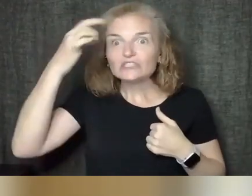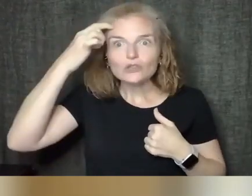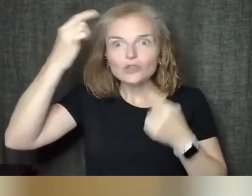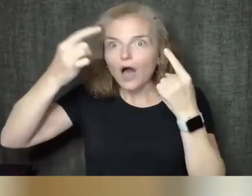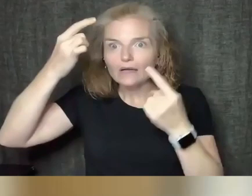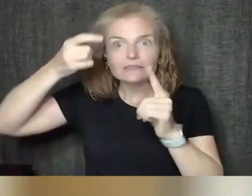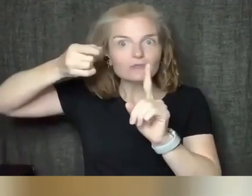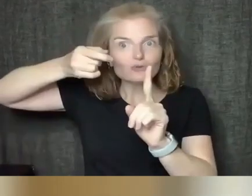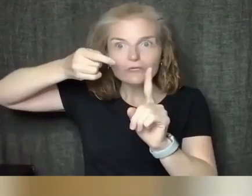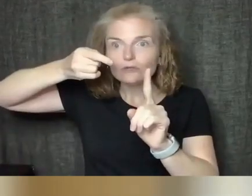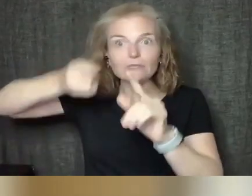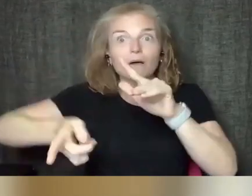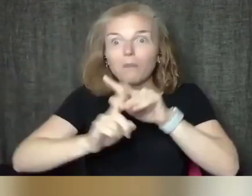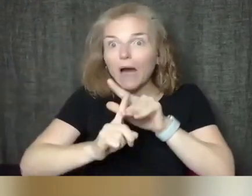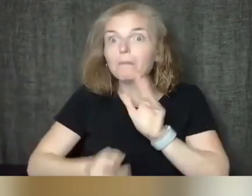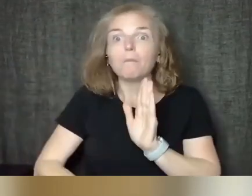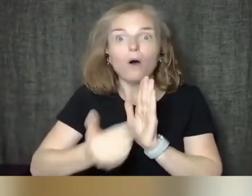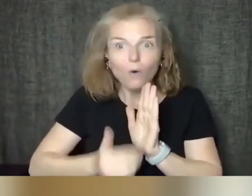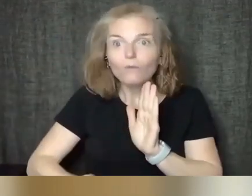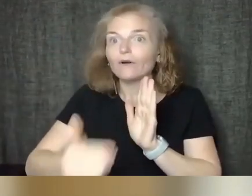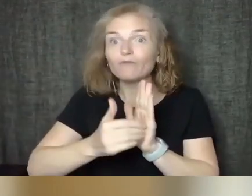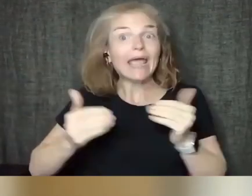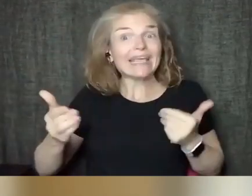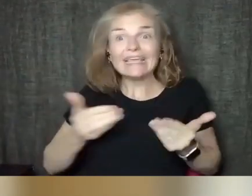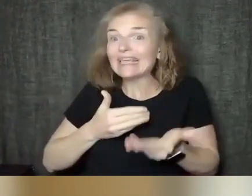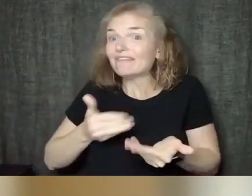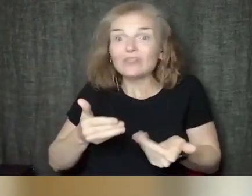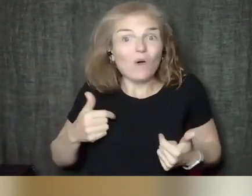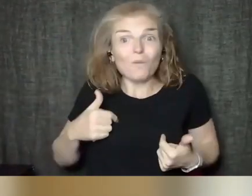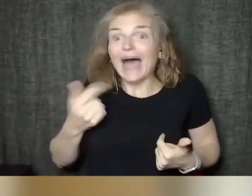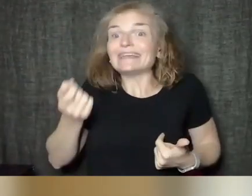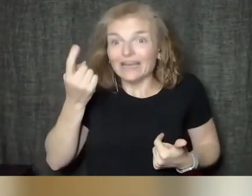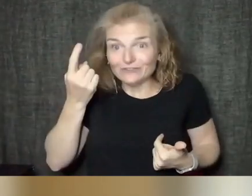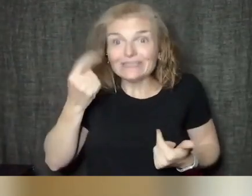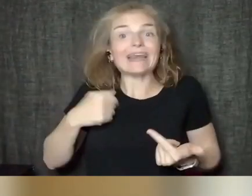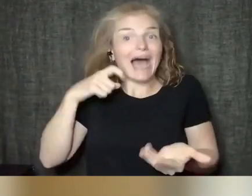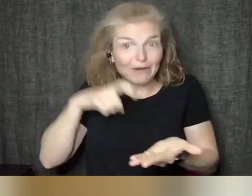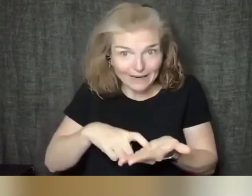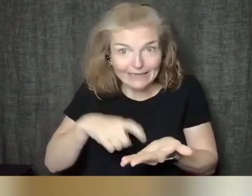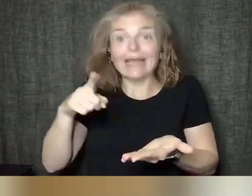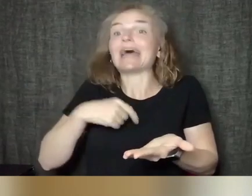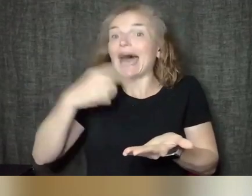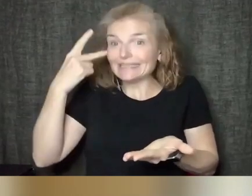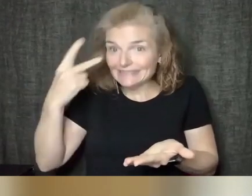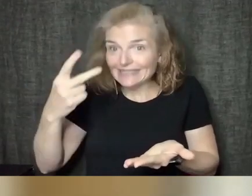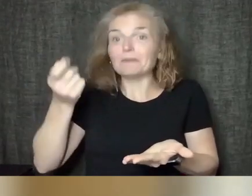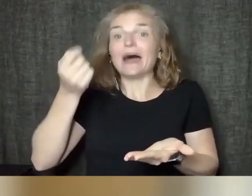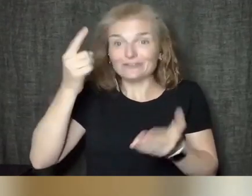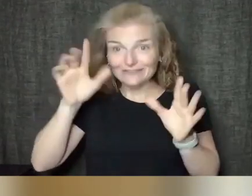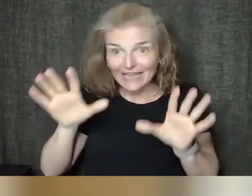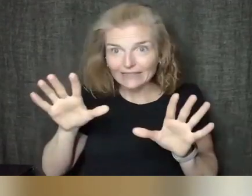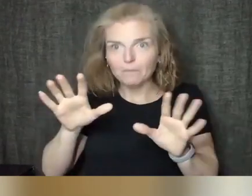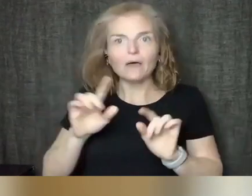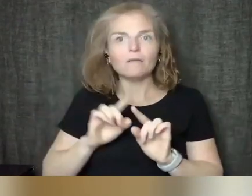know better, even though we've seen them, even though we understand them, even though we feel like we're not identified with them. Nevertheless, we sit